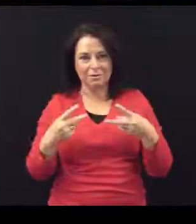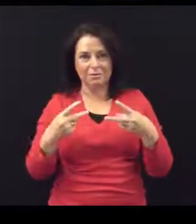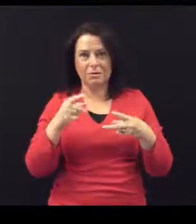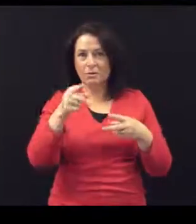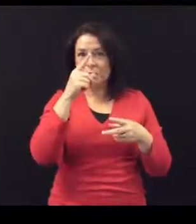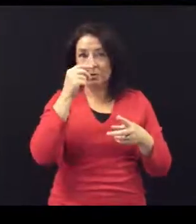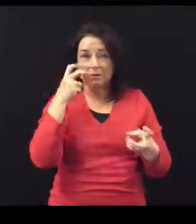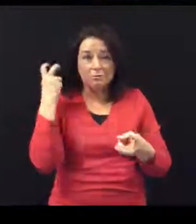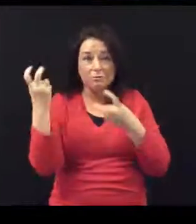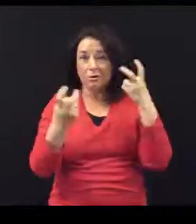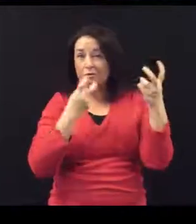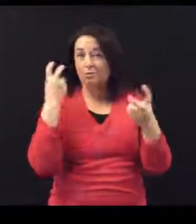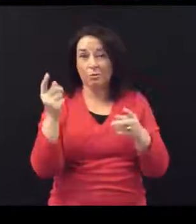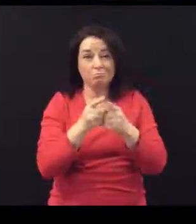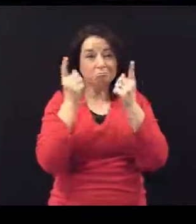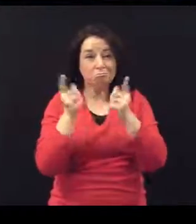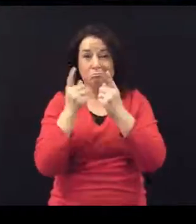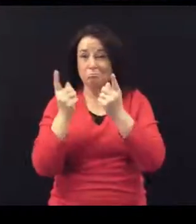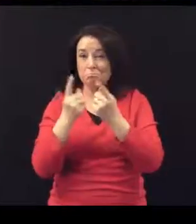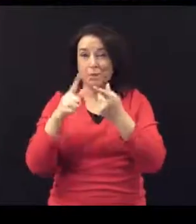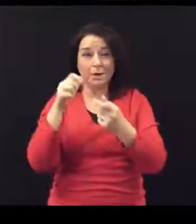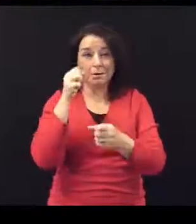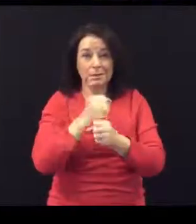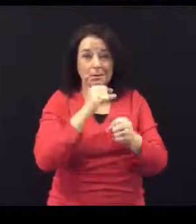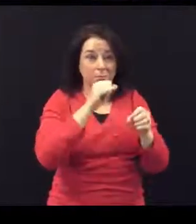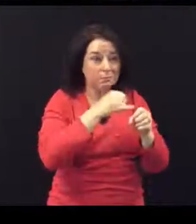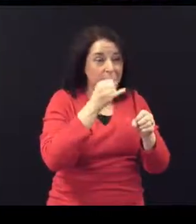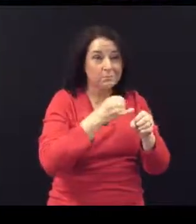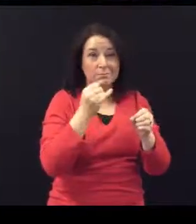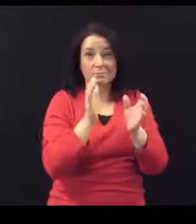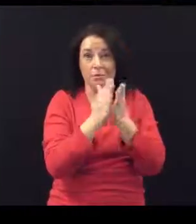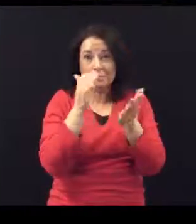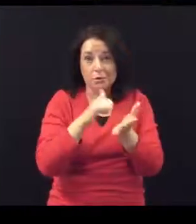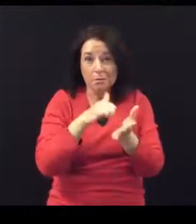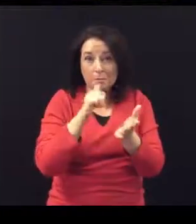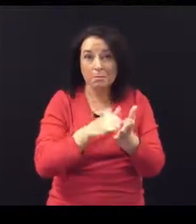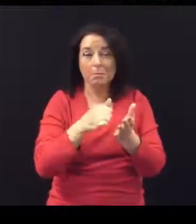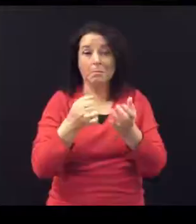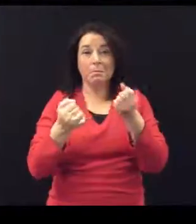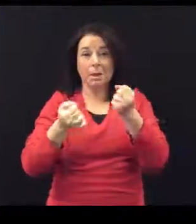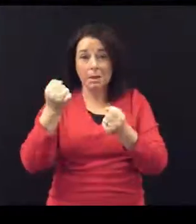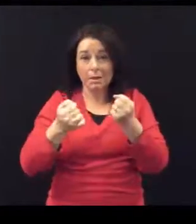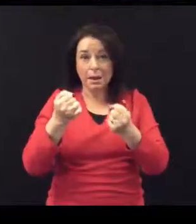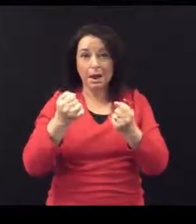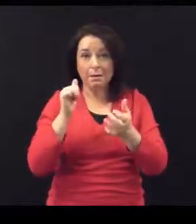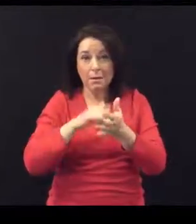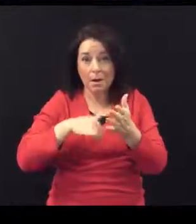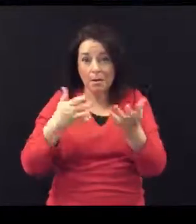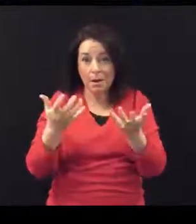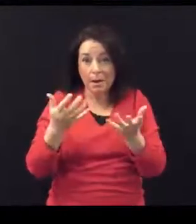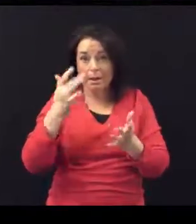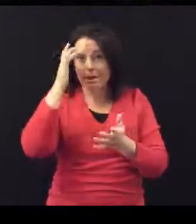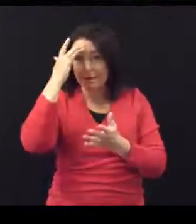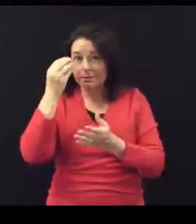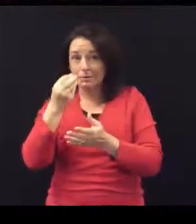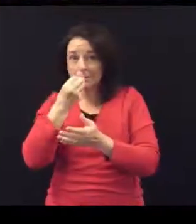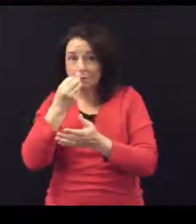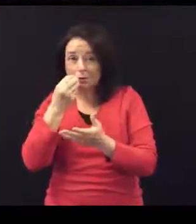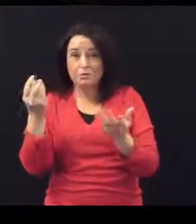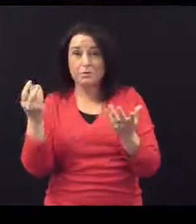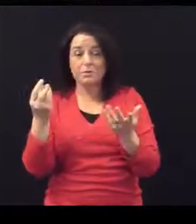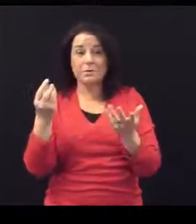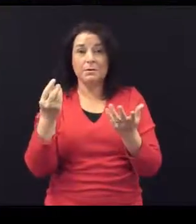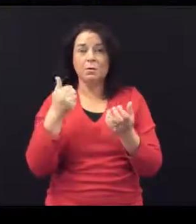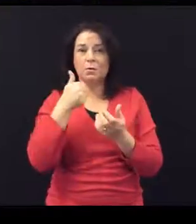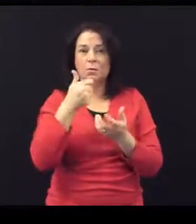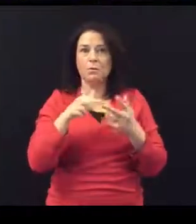for. Pharmacies, bookstores, Indian food, car dealers. The options are endless and it's very handy when you're traveling in a new